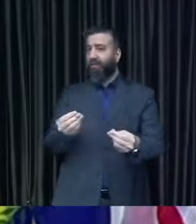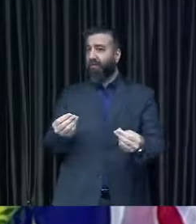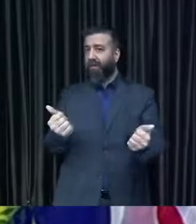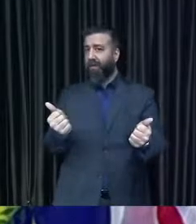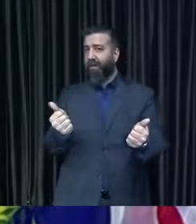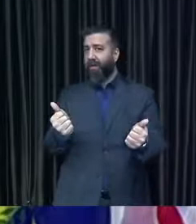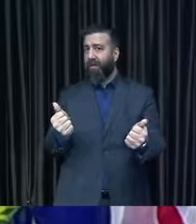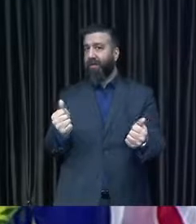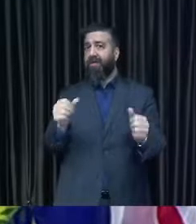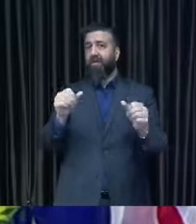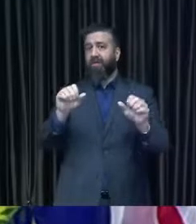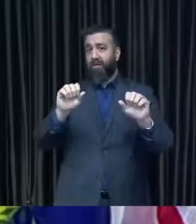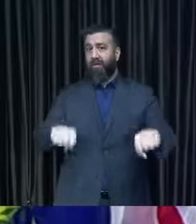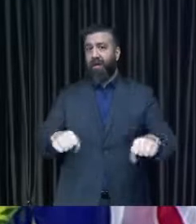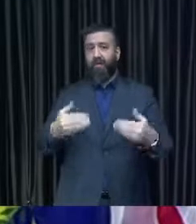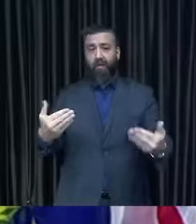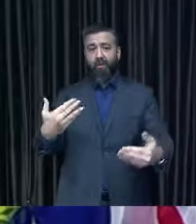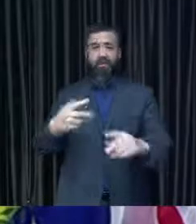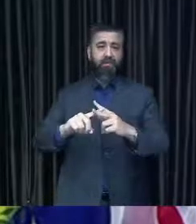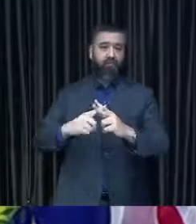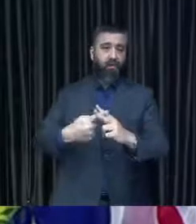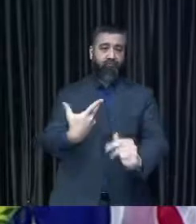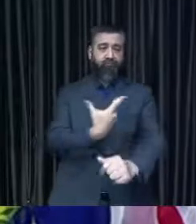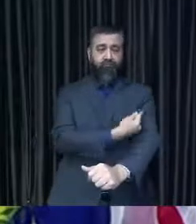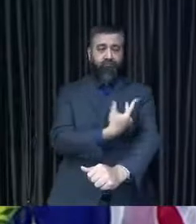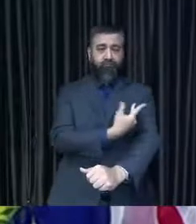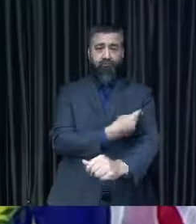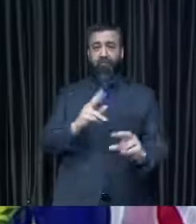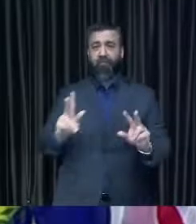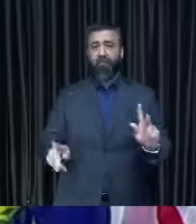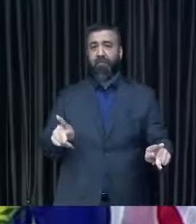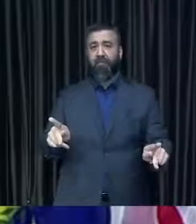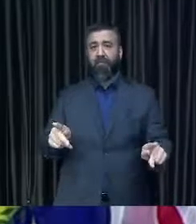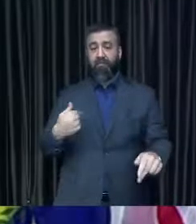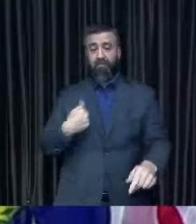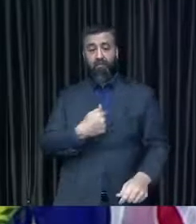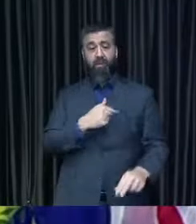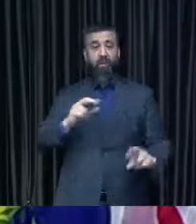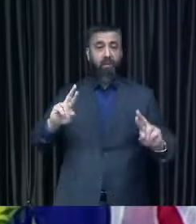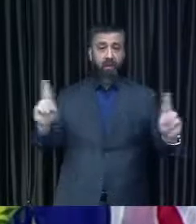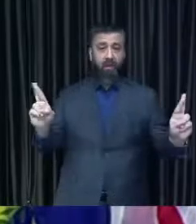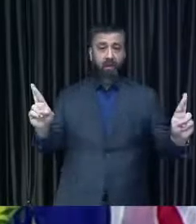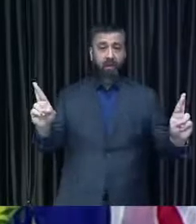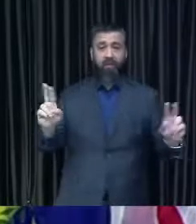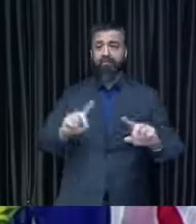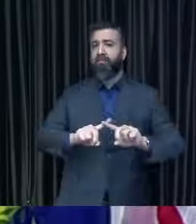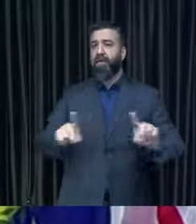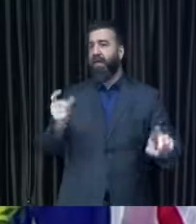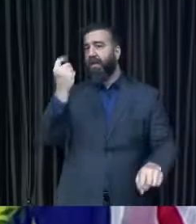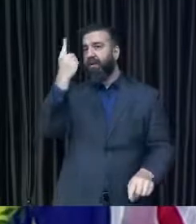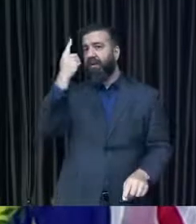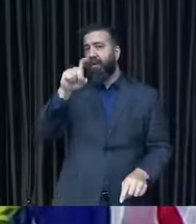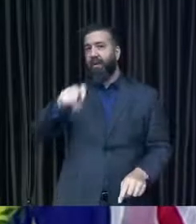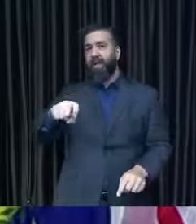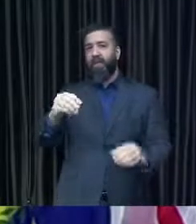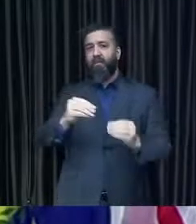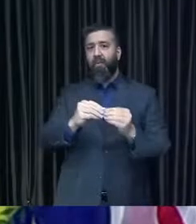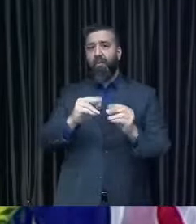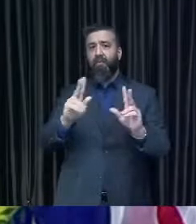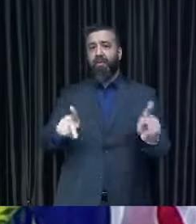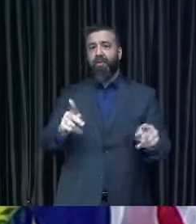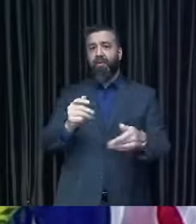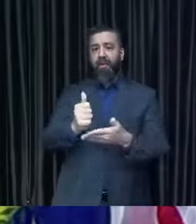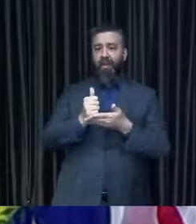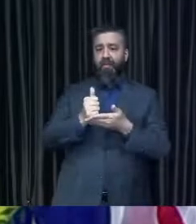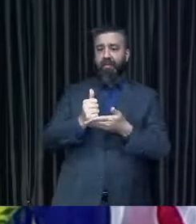it into the arms of St. Louis County residents. We will be ready to do that. We do need more vaccinating partners. St.